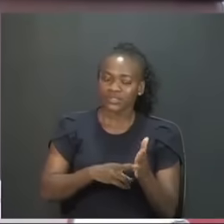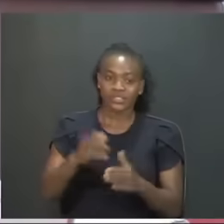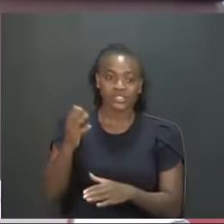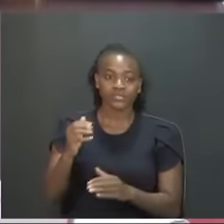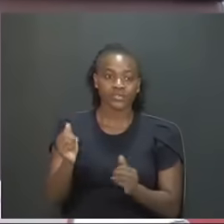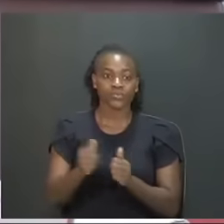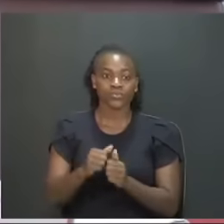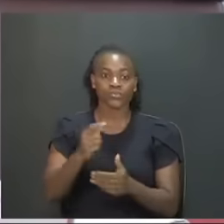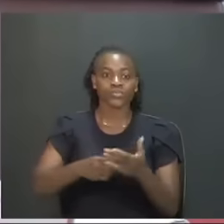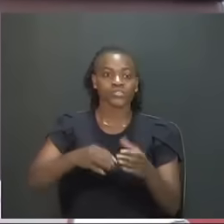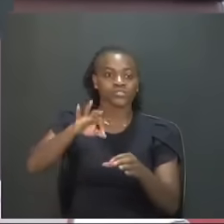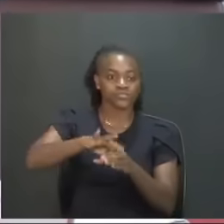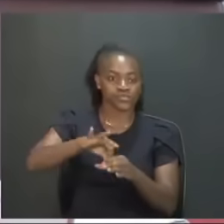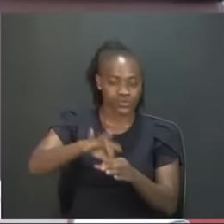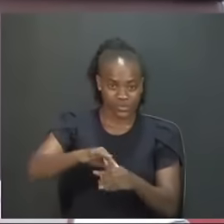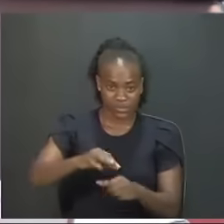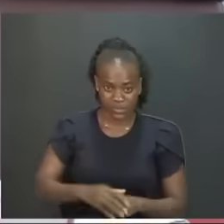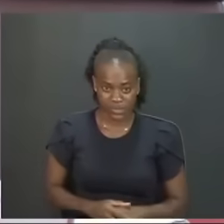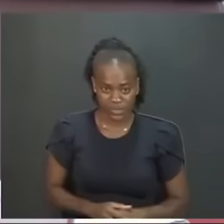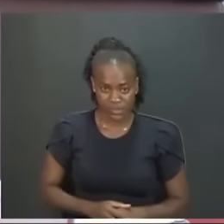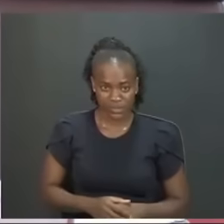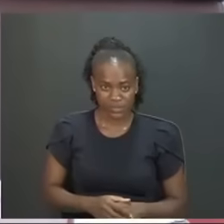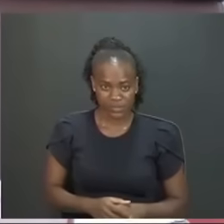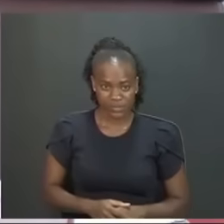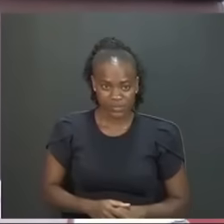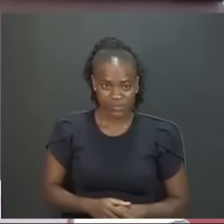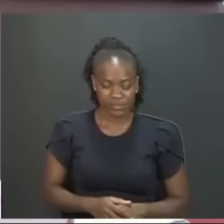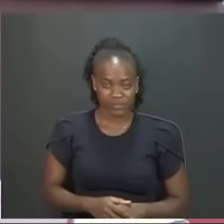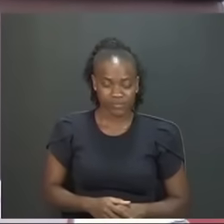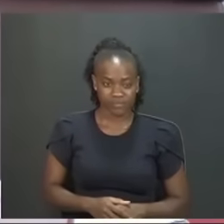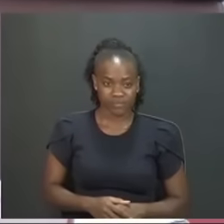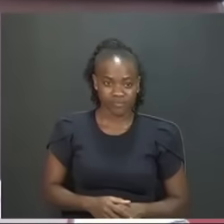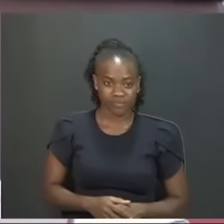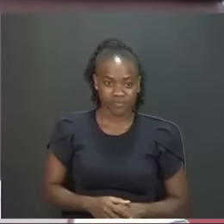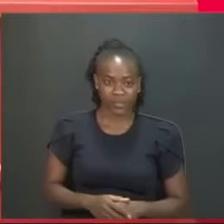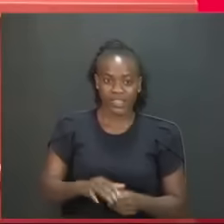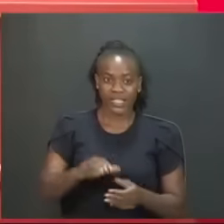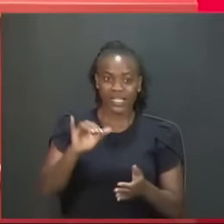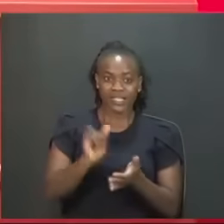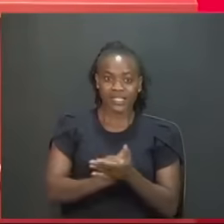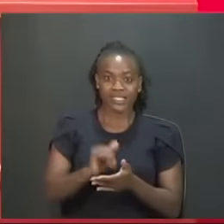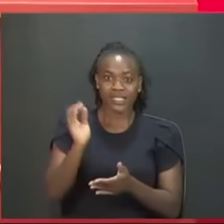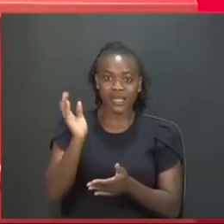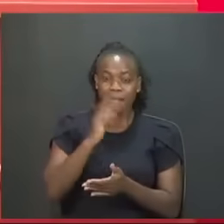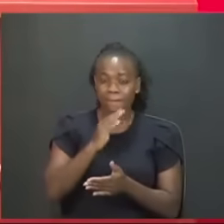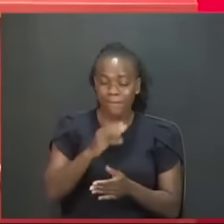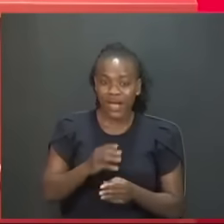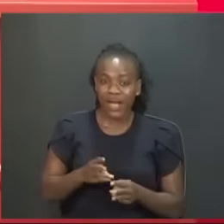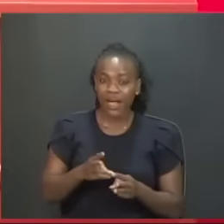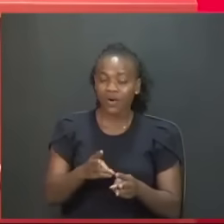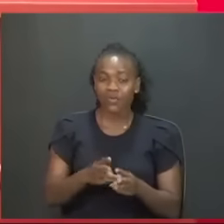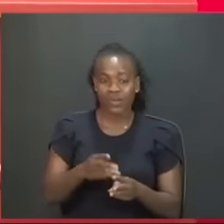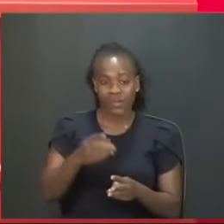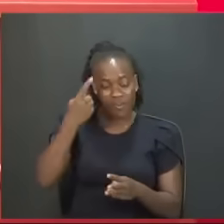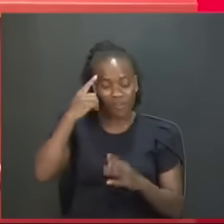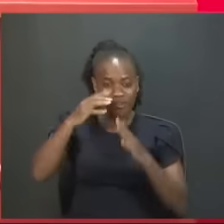of a vote. Bring your 138 and approve your Would have the been business report. serving a very bad precedent for this